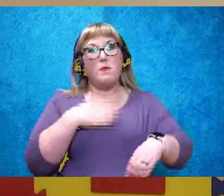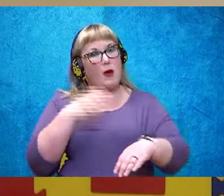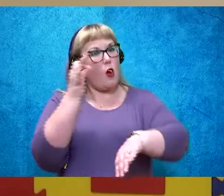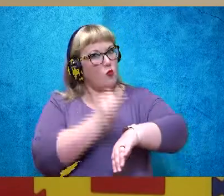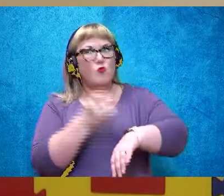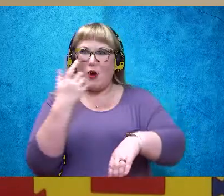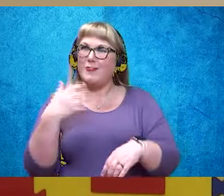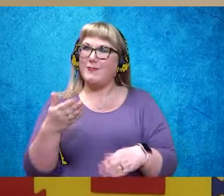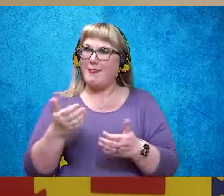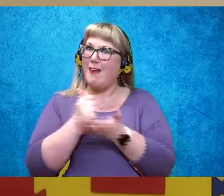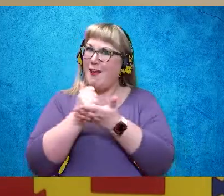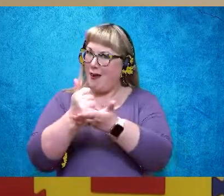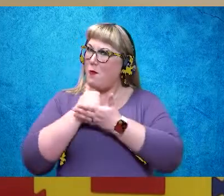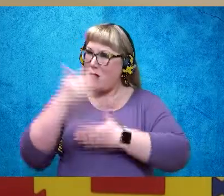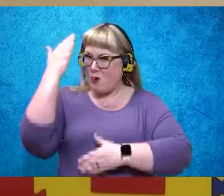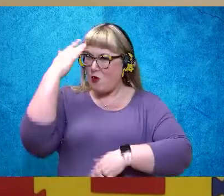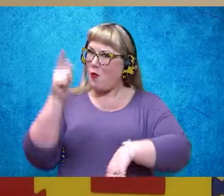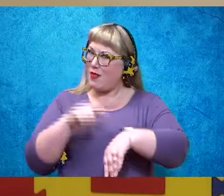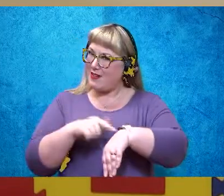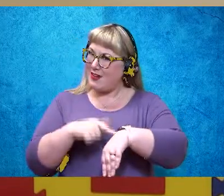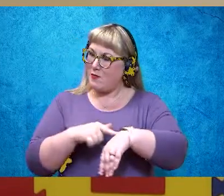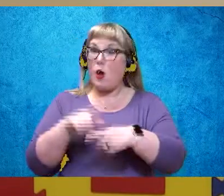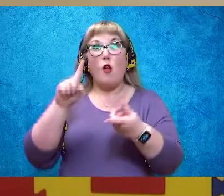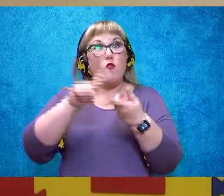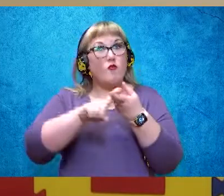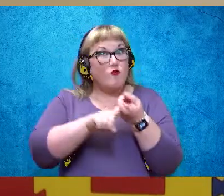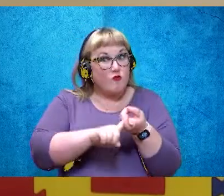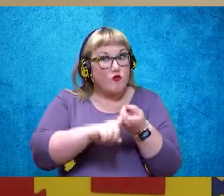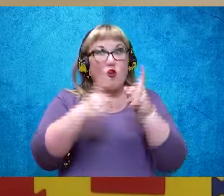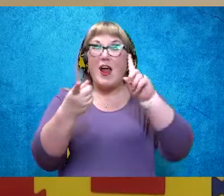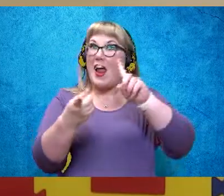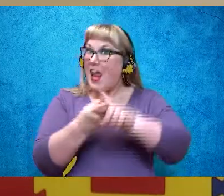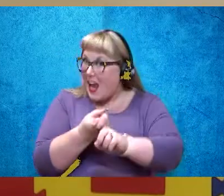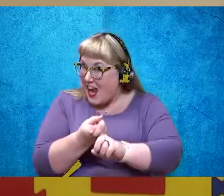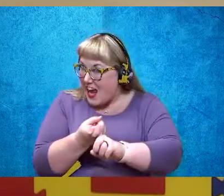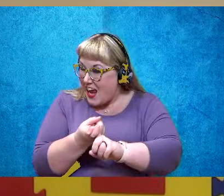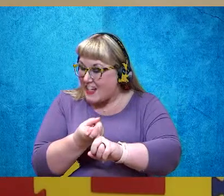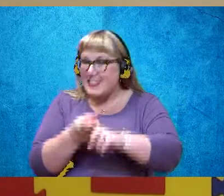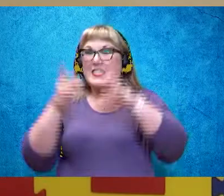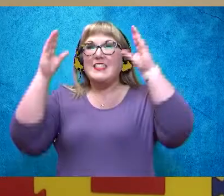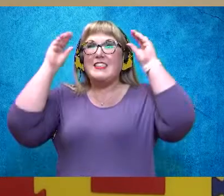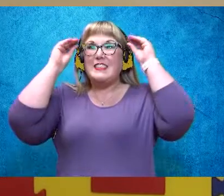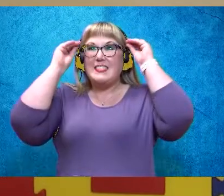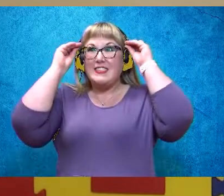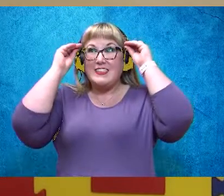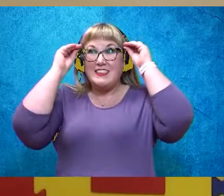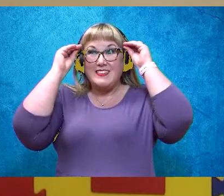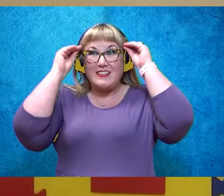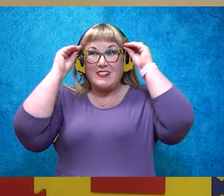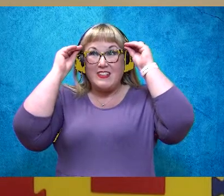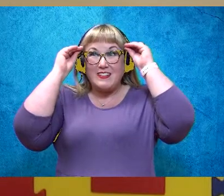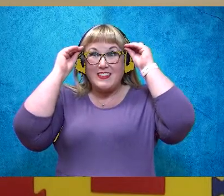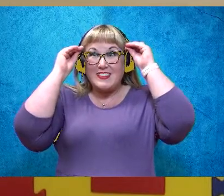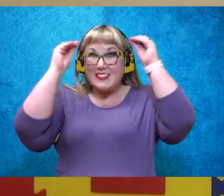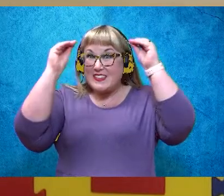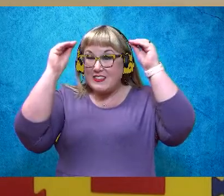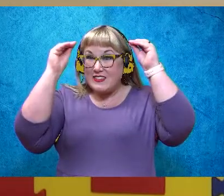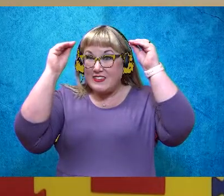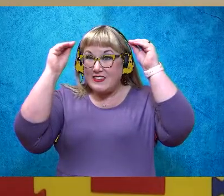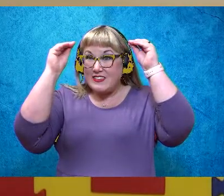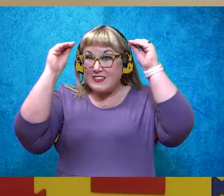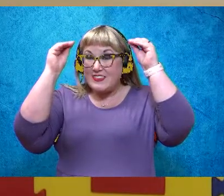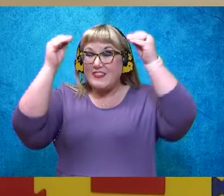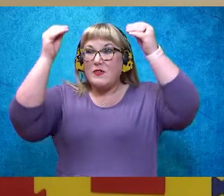me tell the time. Friend, we hook our fingers, and teacher, we take the information in our head, pull it